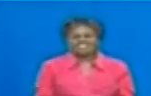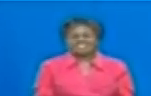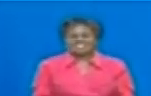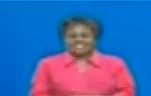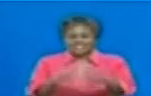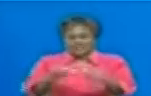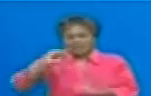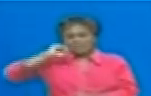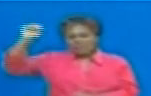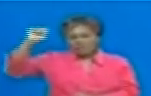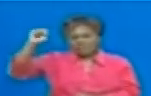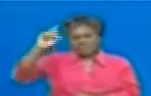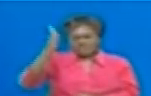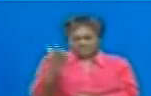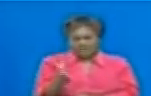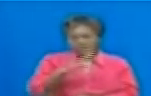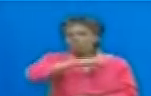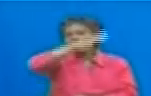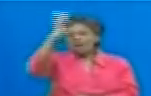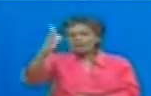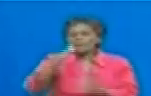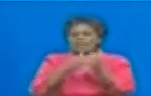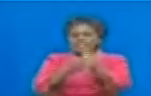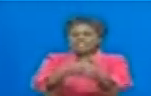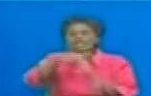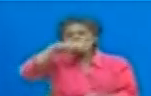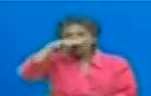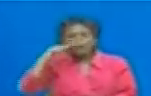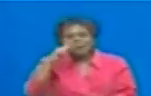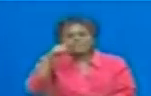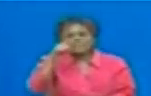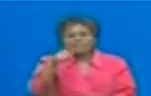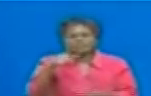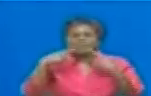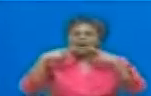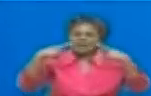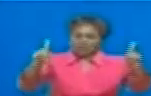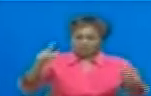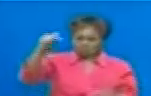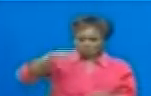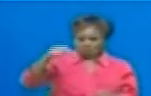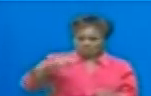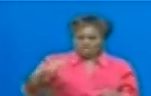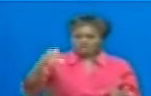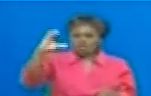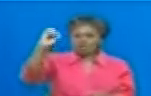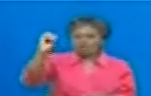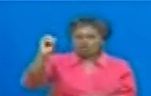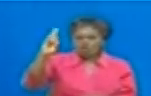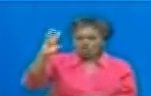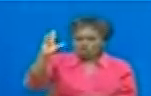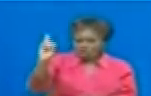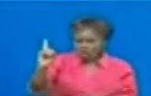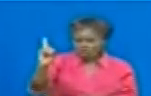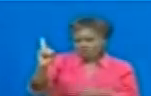Let's move on to some politics now. And Wiper leader Kalonzo Musyoka and David Musila have revealed that today that a coalition for reforms and